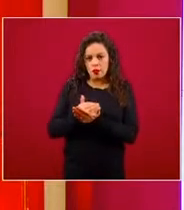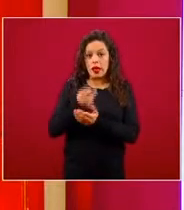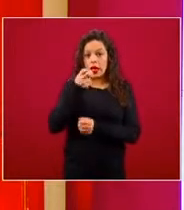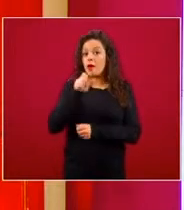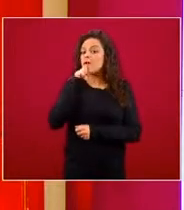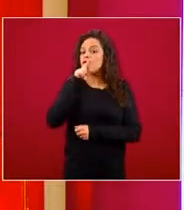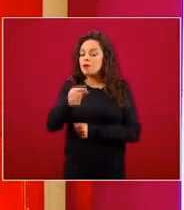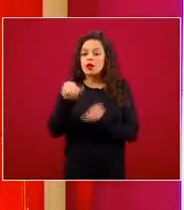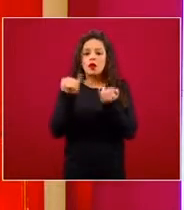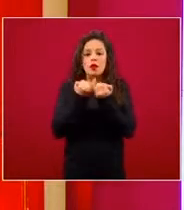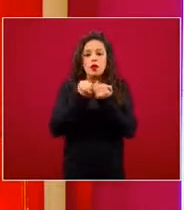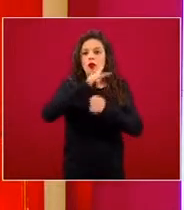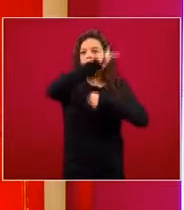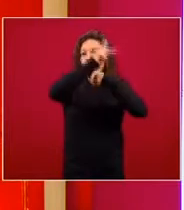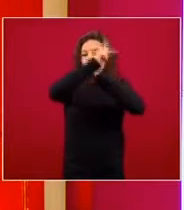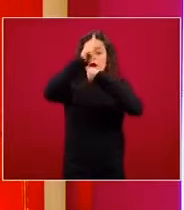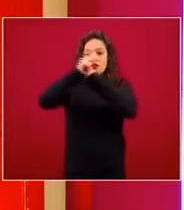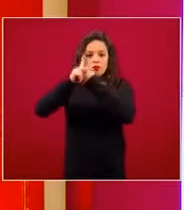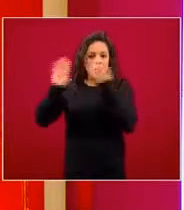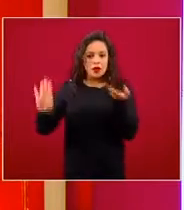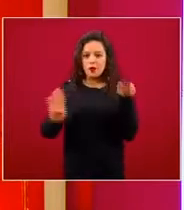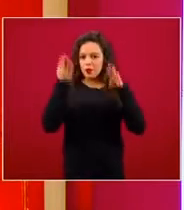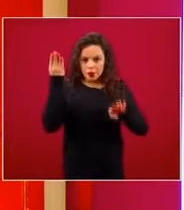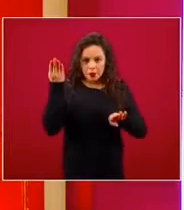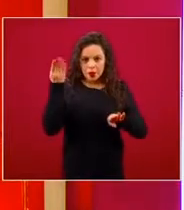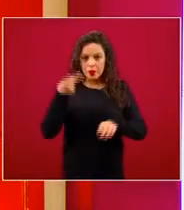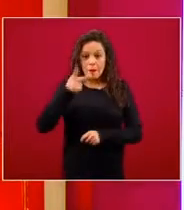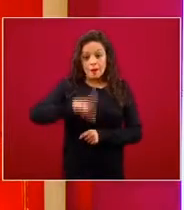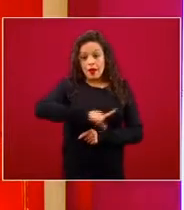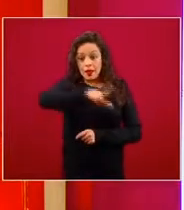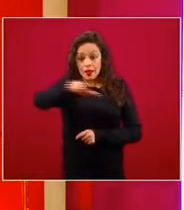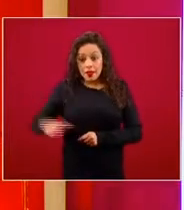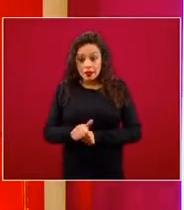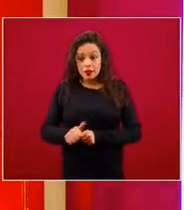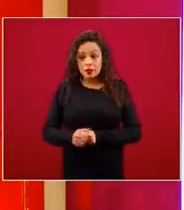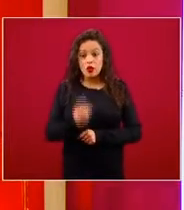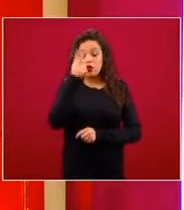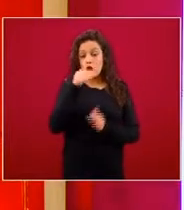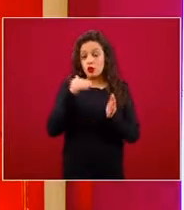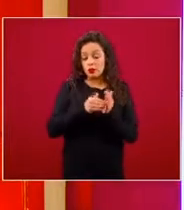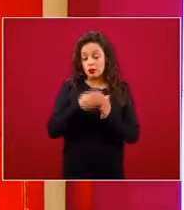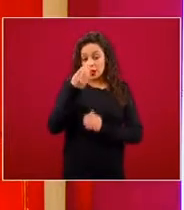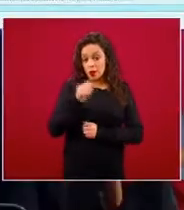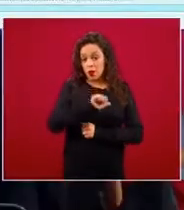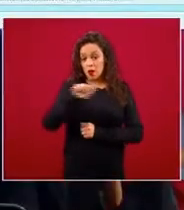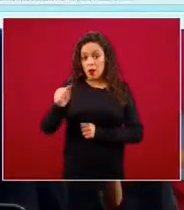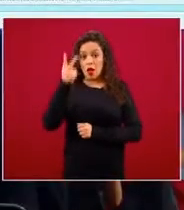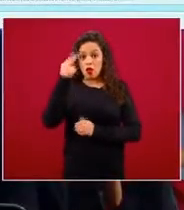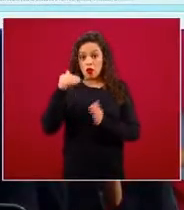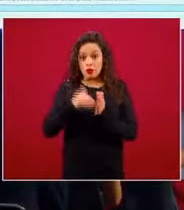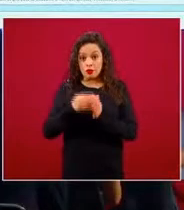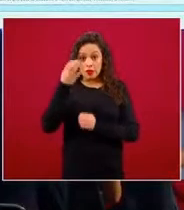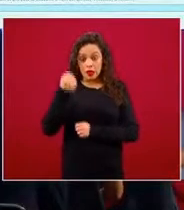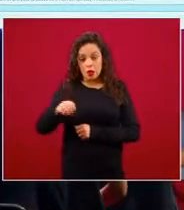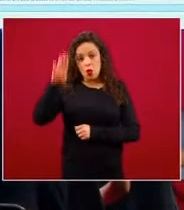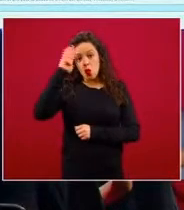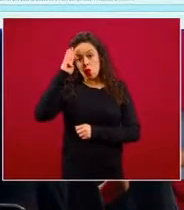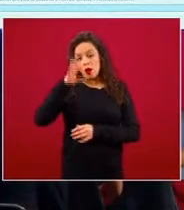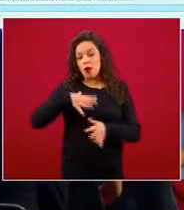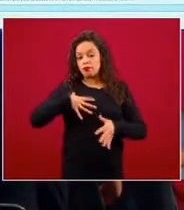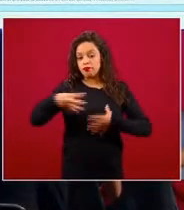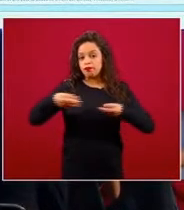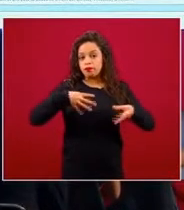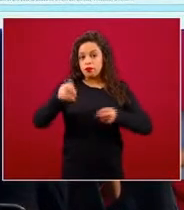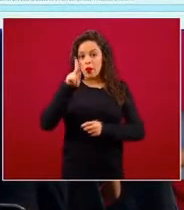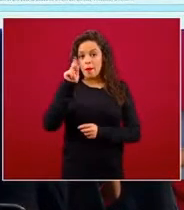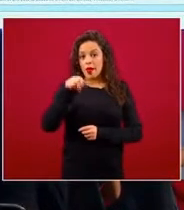from 2009 to 2010, the flu pandemic. And then after that, this article was published in 2011.